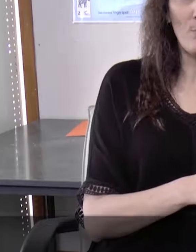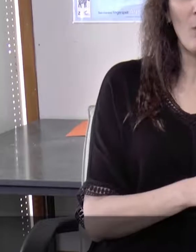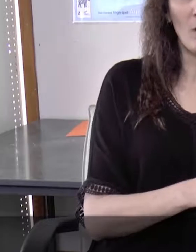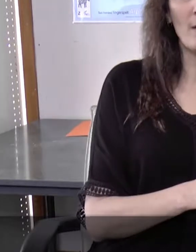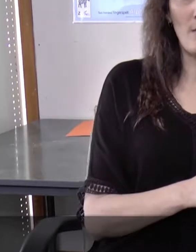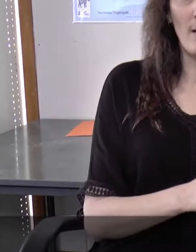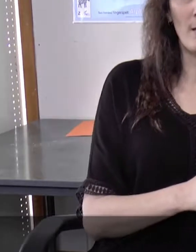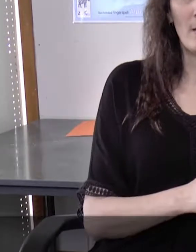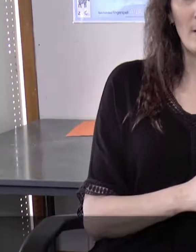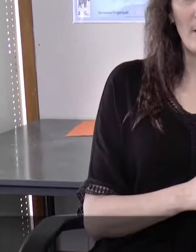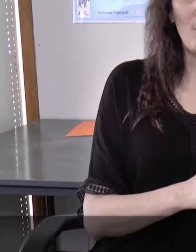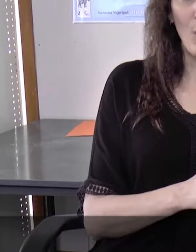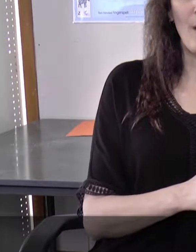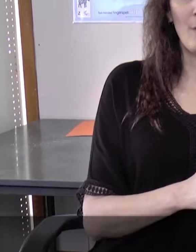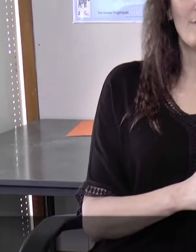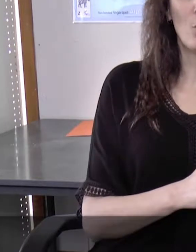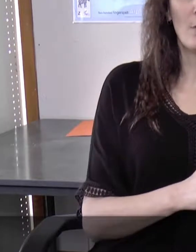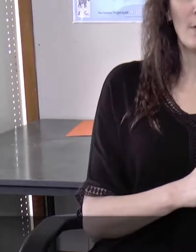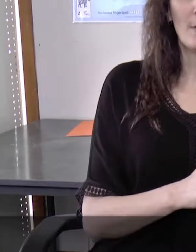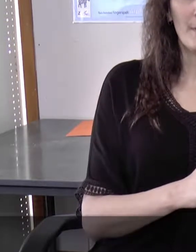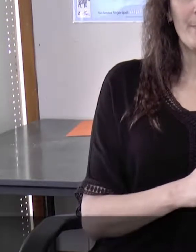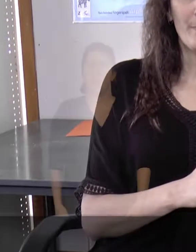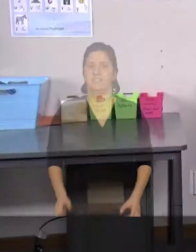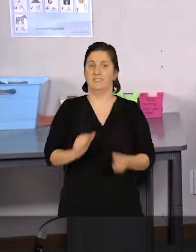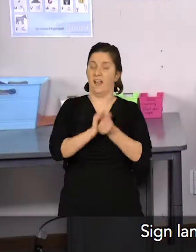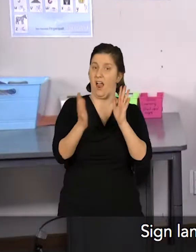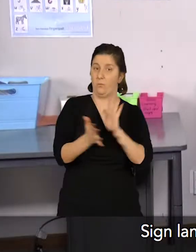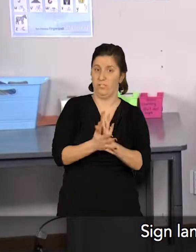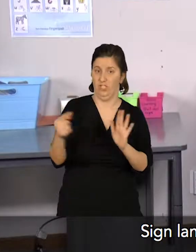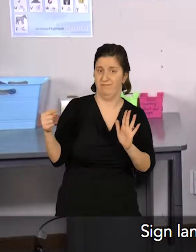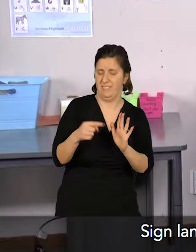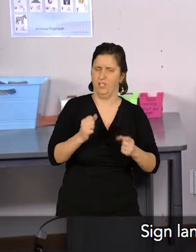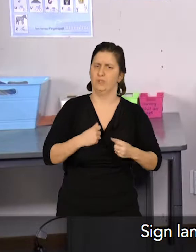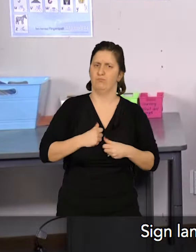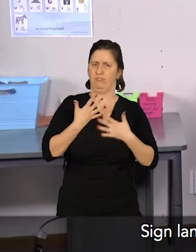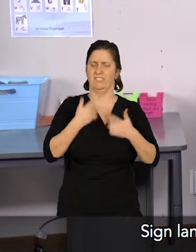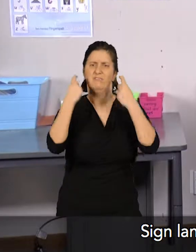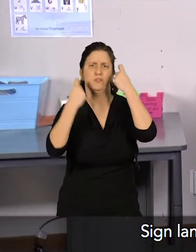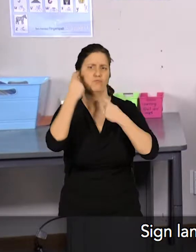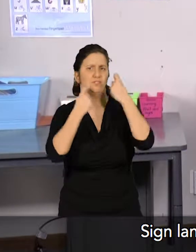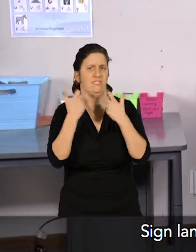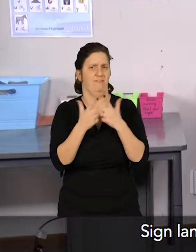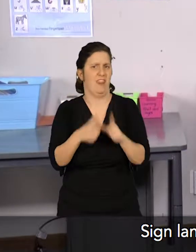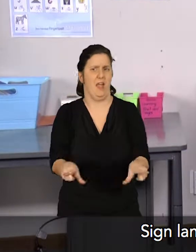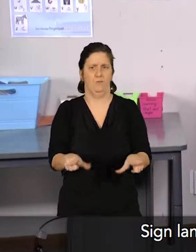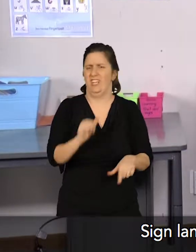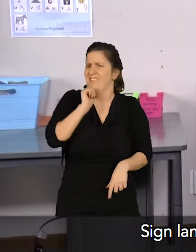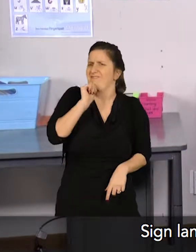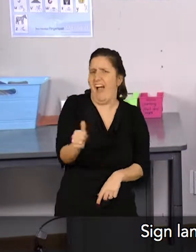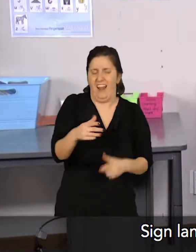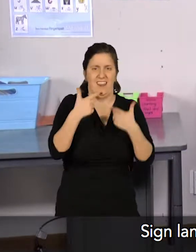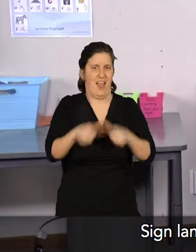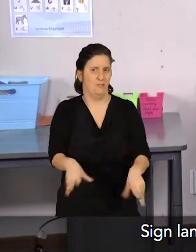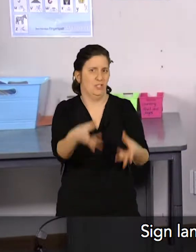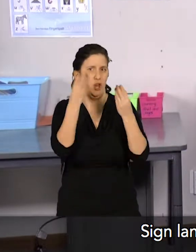footing. That's what I would like to see. That's what I'm aiming for. Sign language is a very expressive language, and it's a really